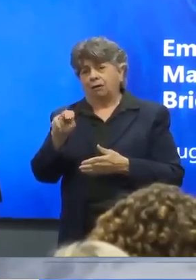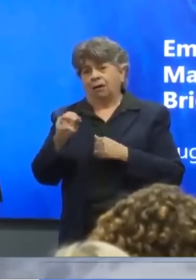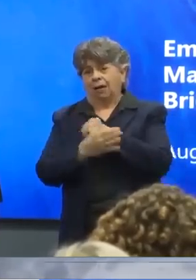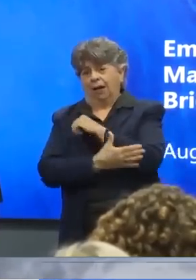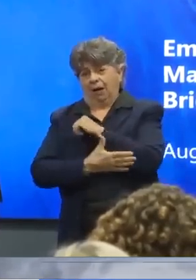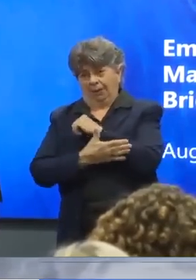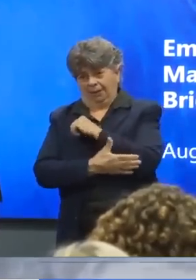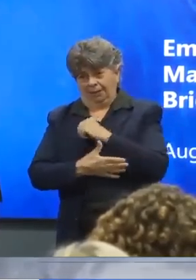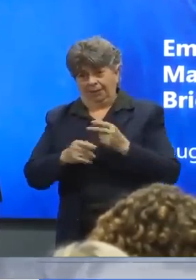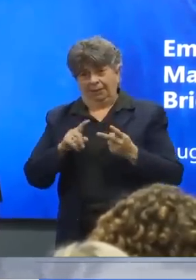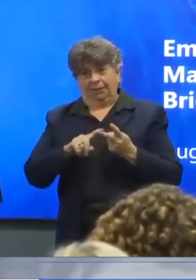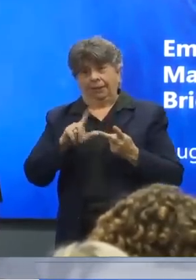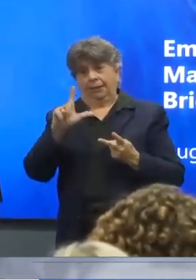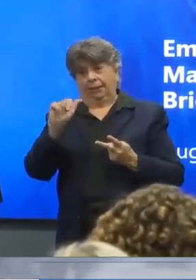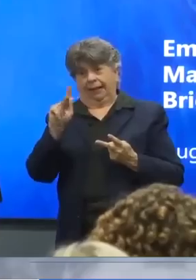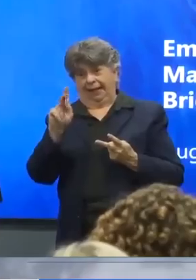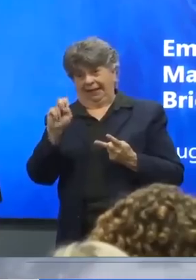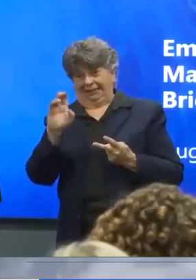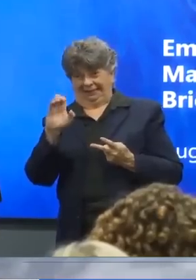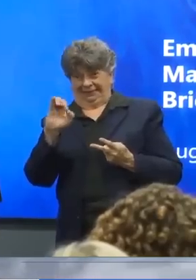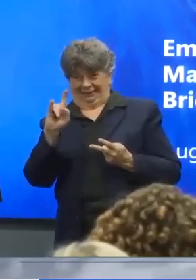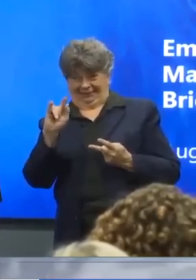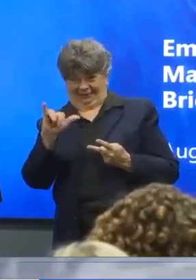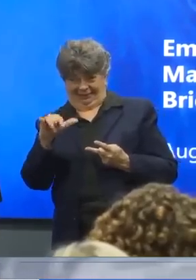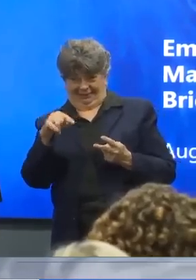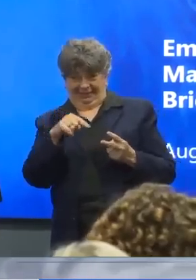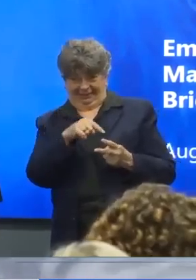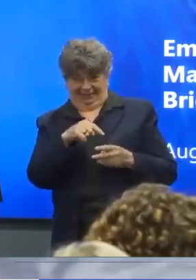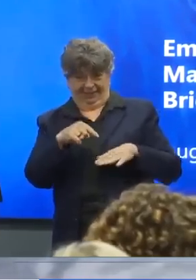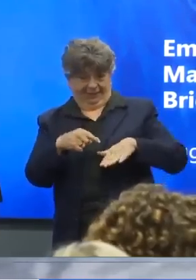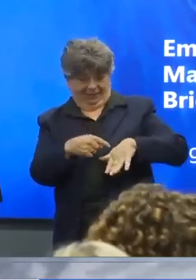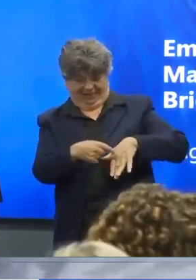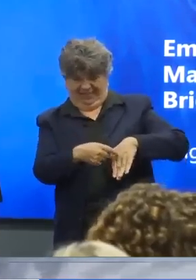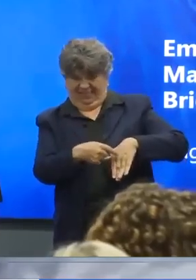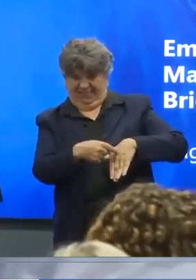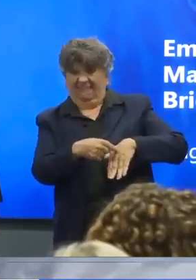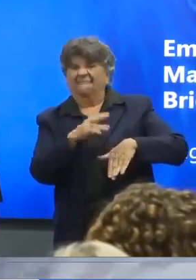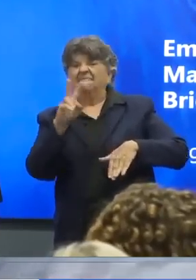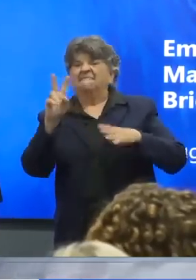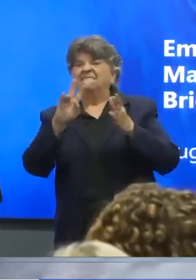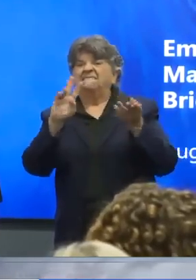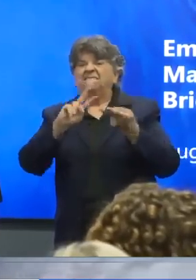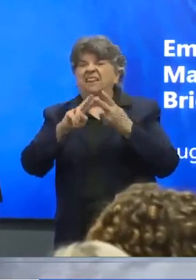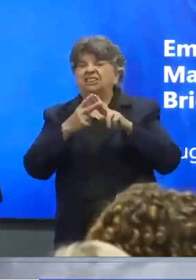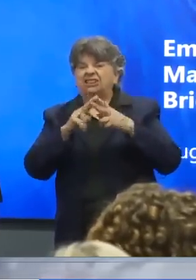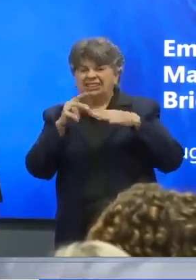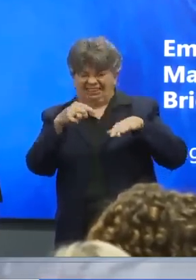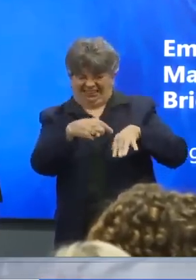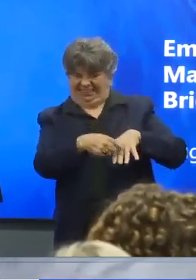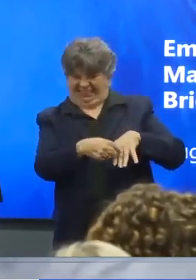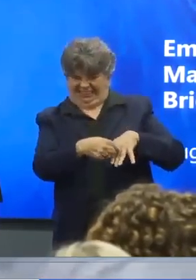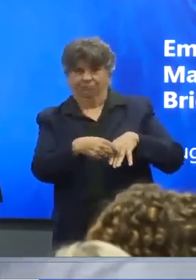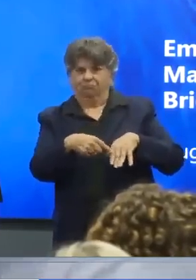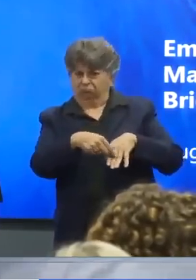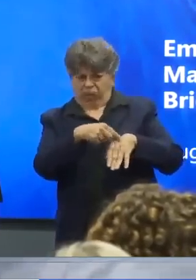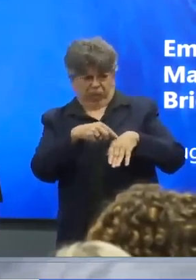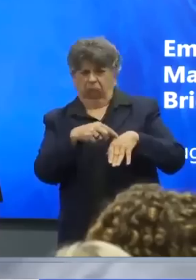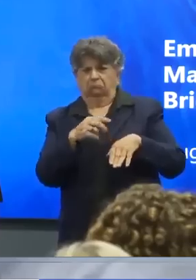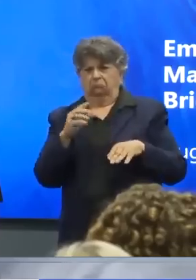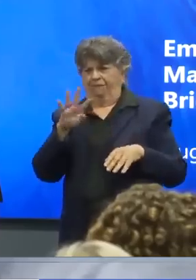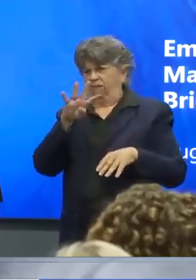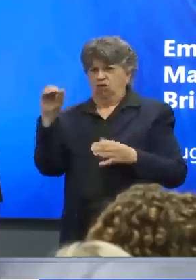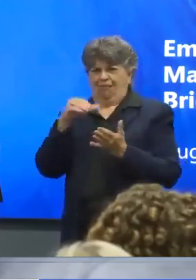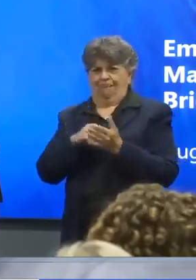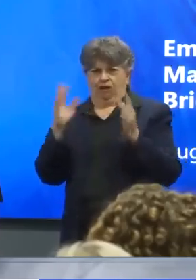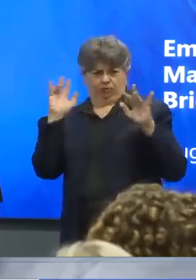And those linemen are going to descend to restore power as quickly as possible. We understand it's important. We understand that,